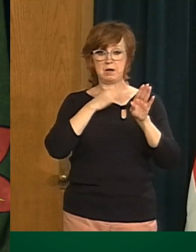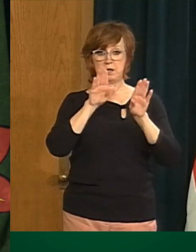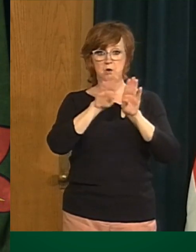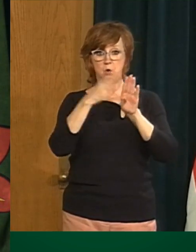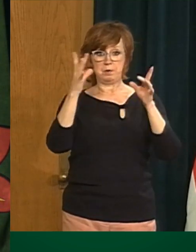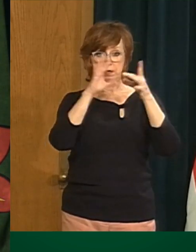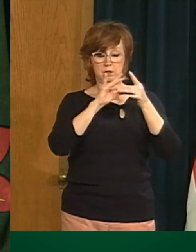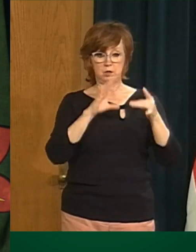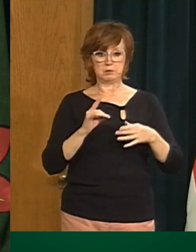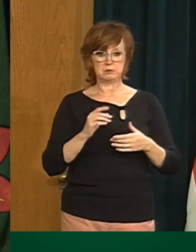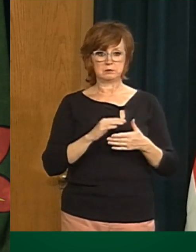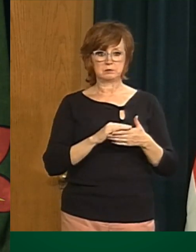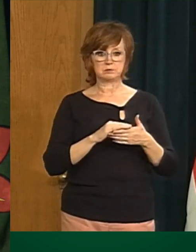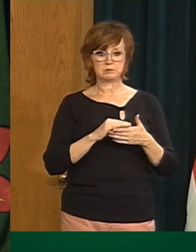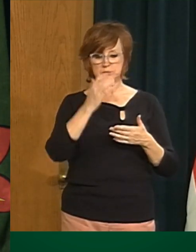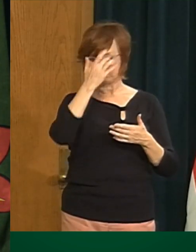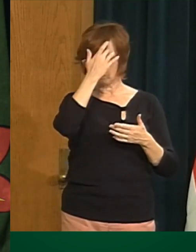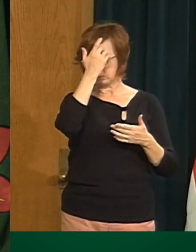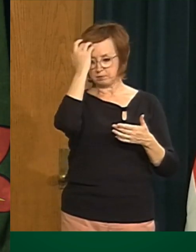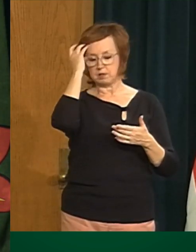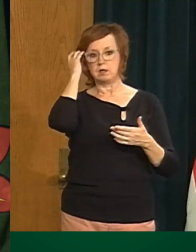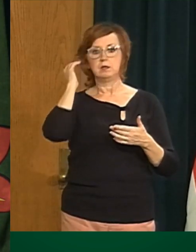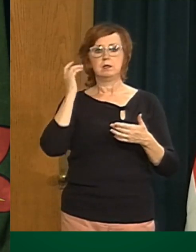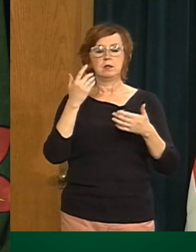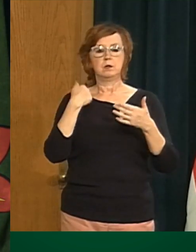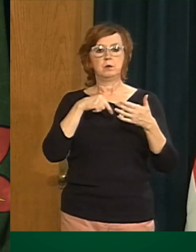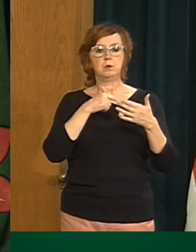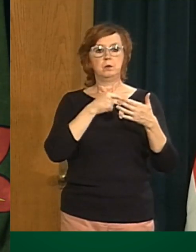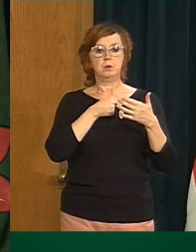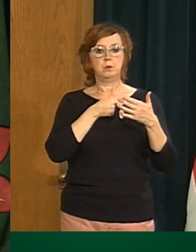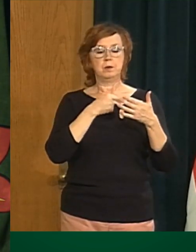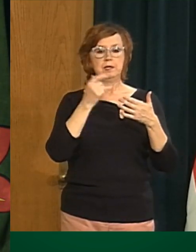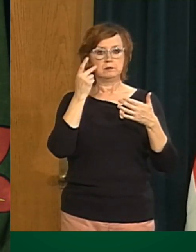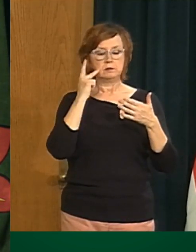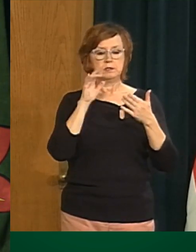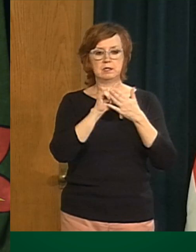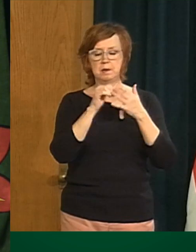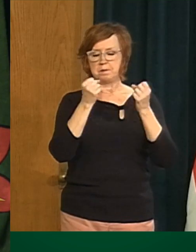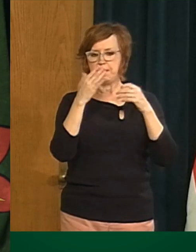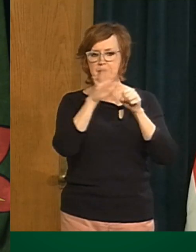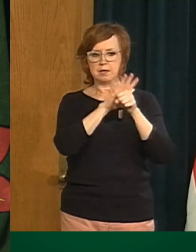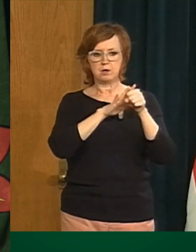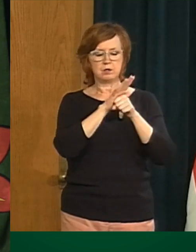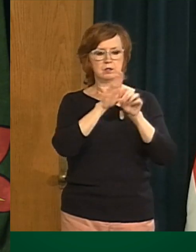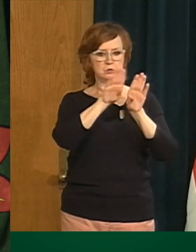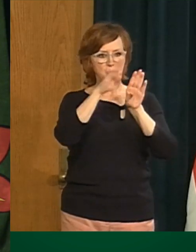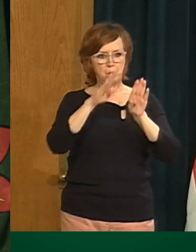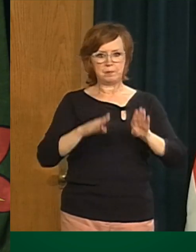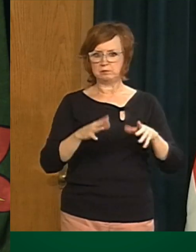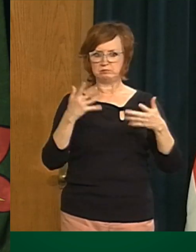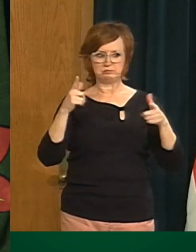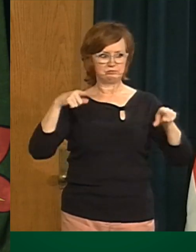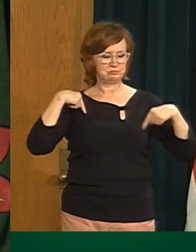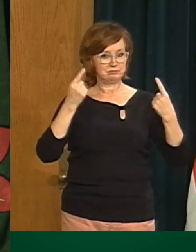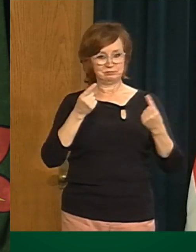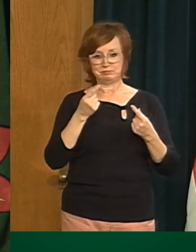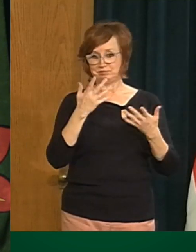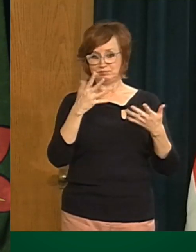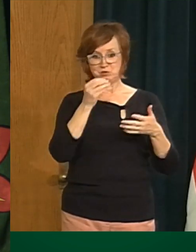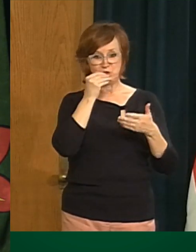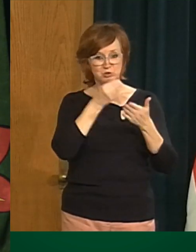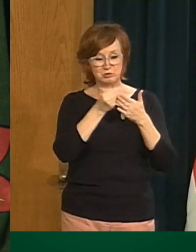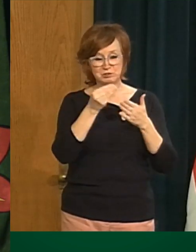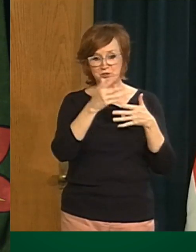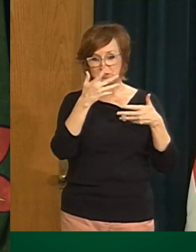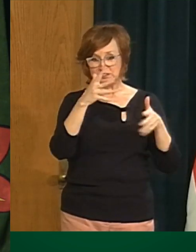been open over the course of the last number of months, and in many communities across this province have been open and have been able to flatten the